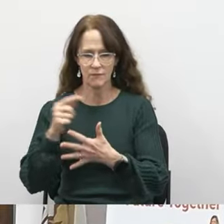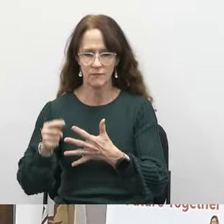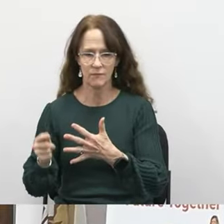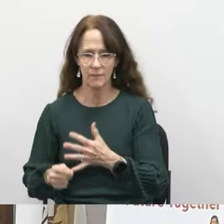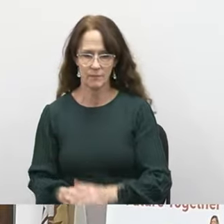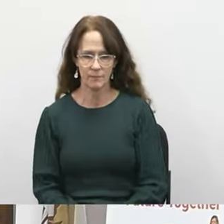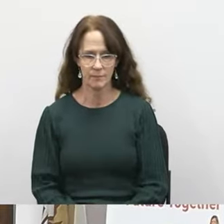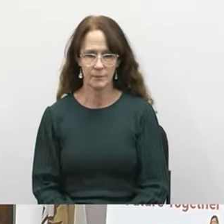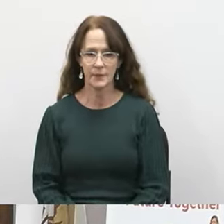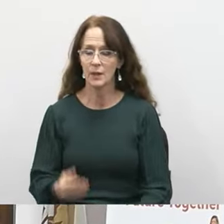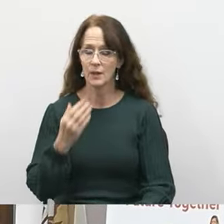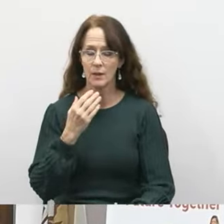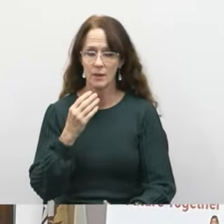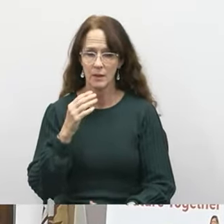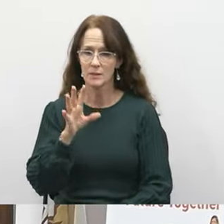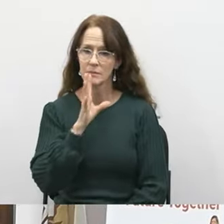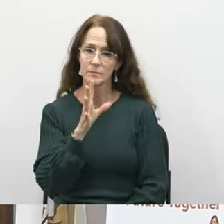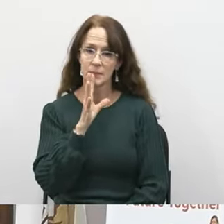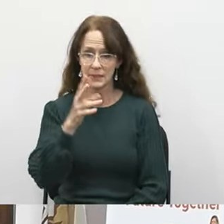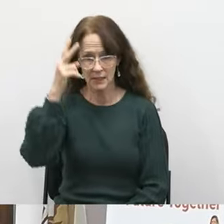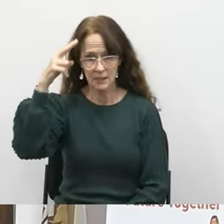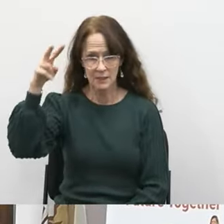Buenas tardes a los presentes.